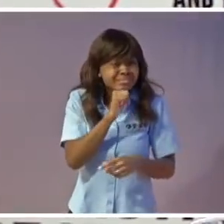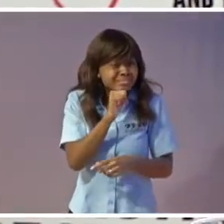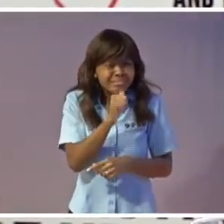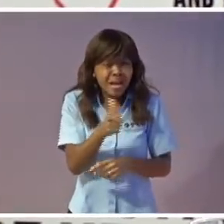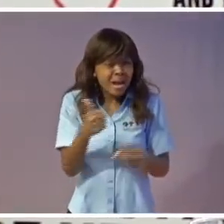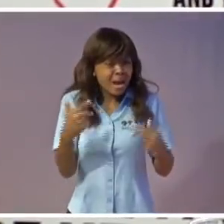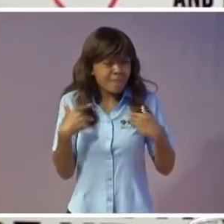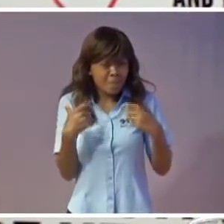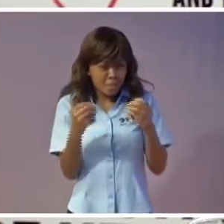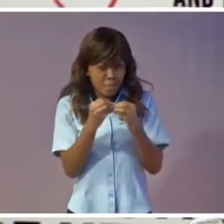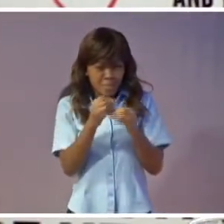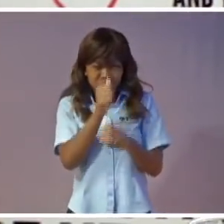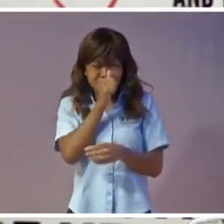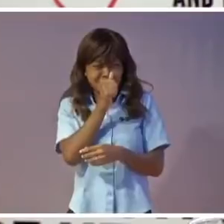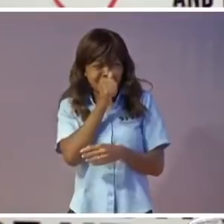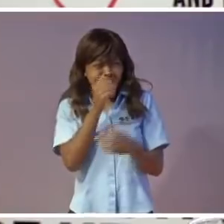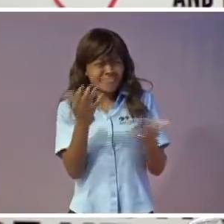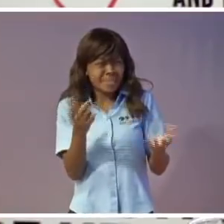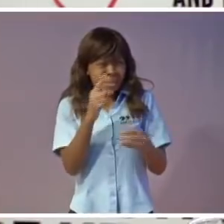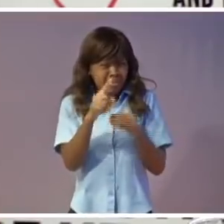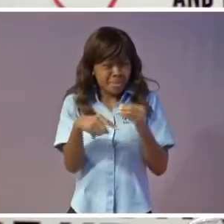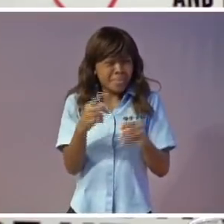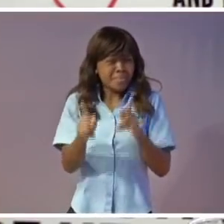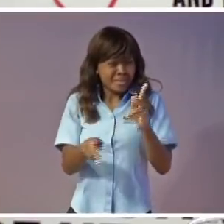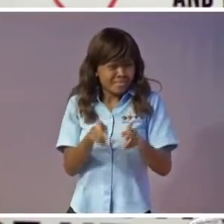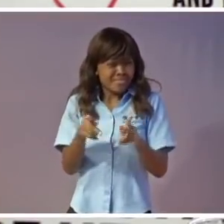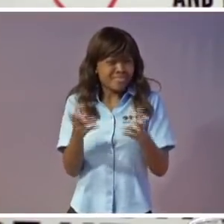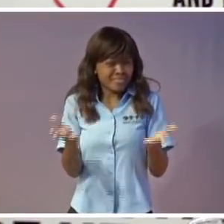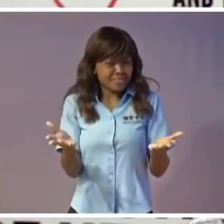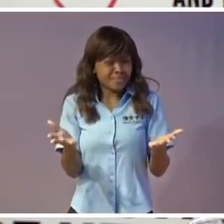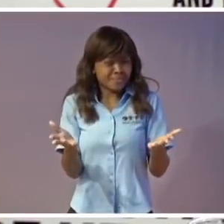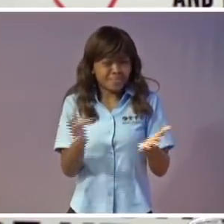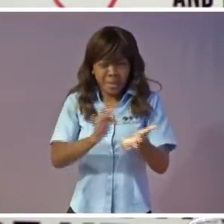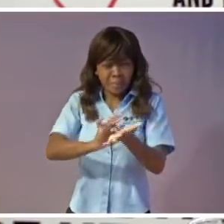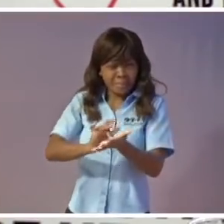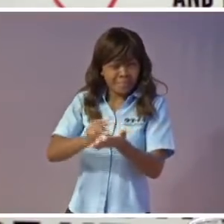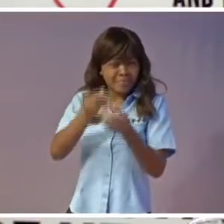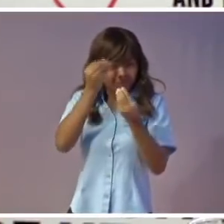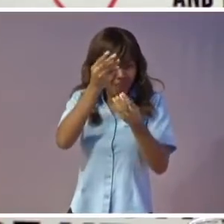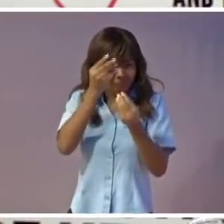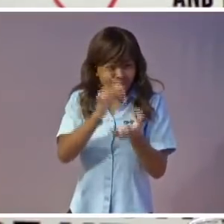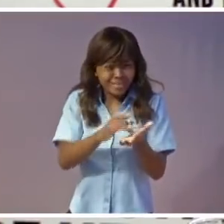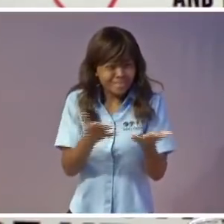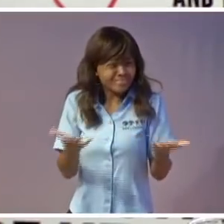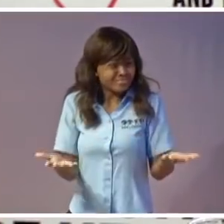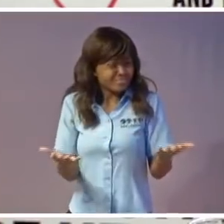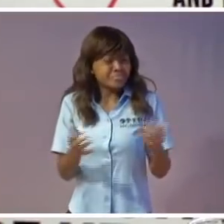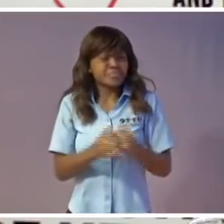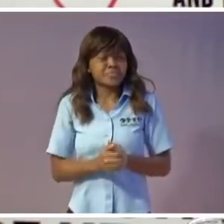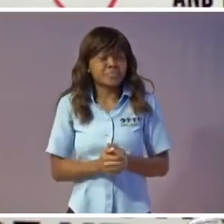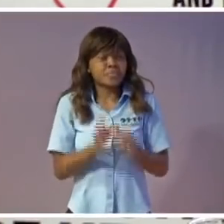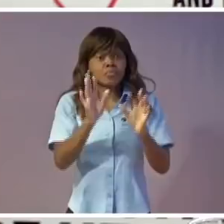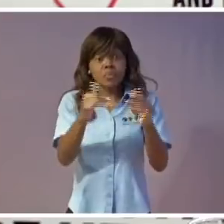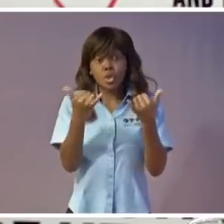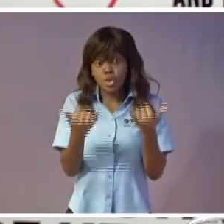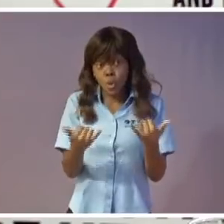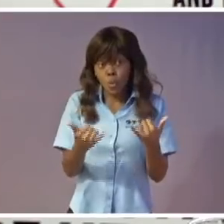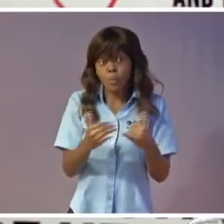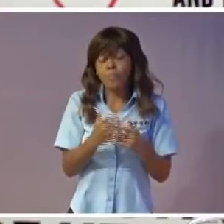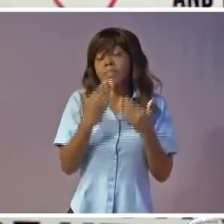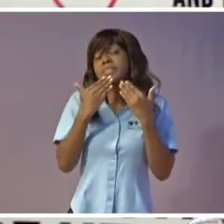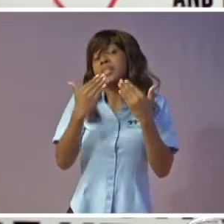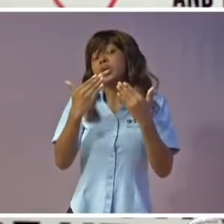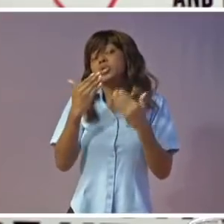I will wait for his pronouncement on that. Also, Minister Young would have given an update at the Honorable Prime